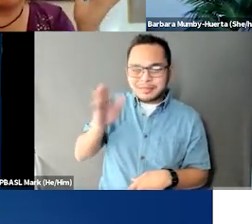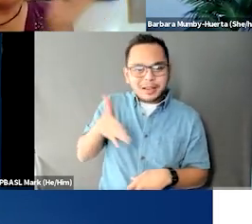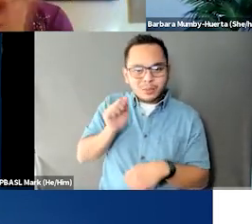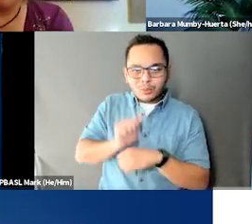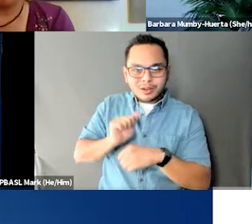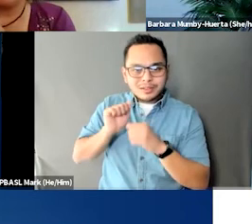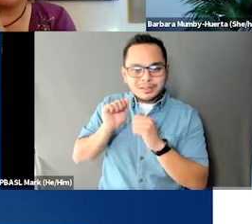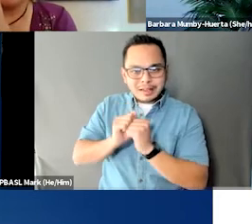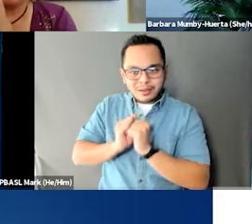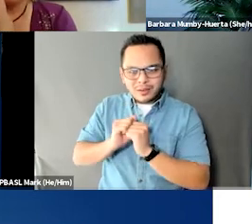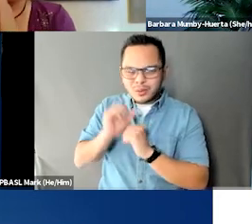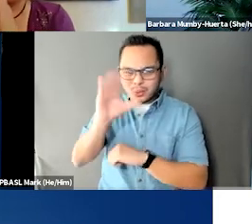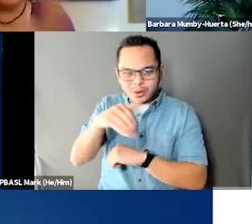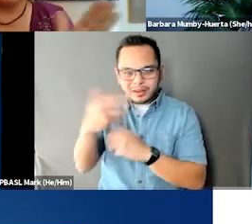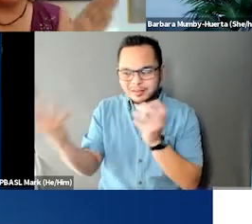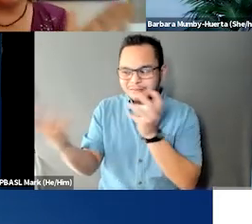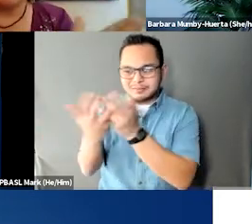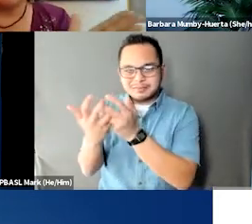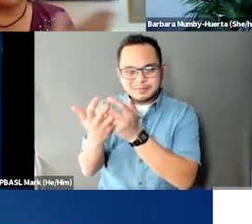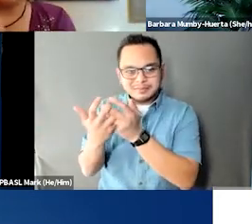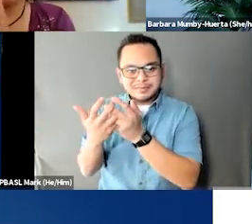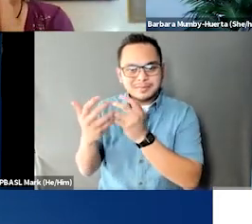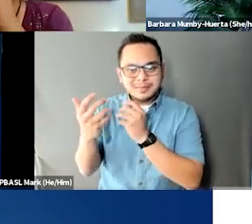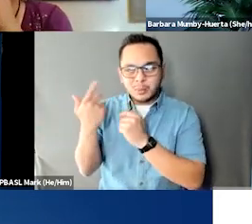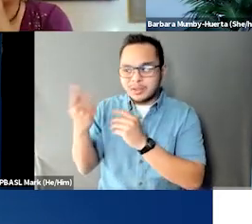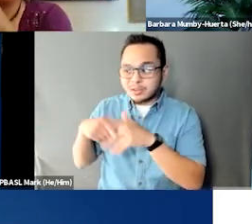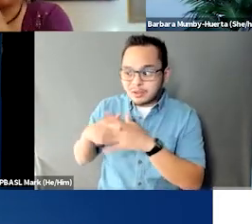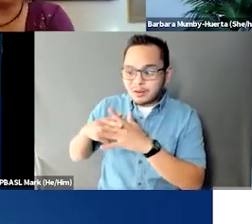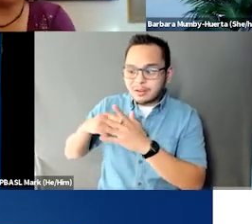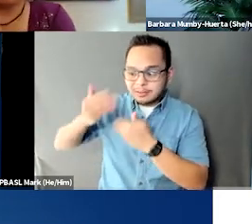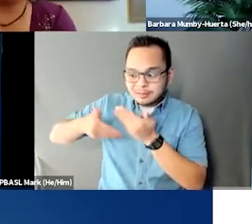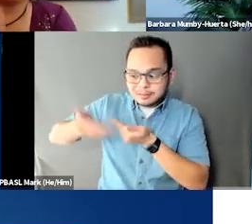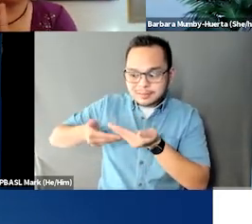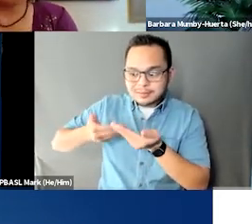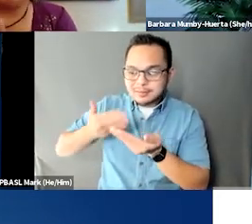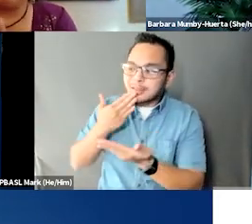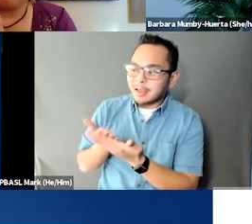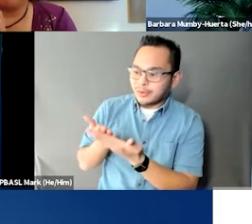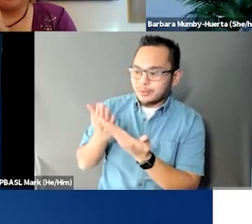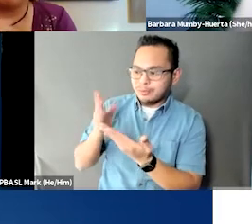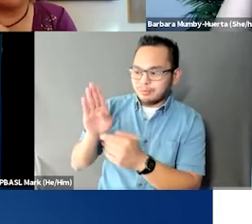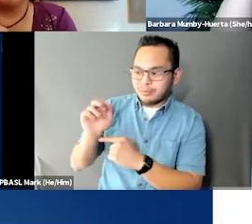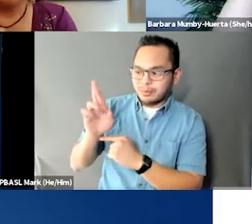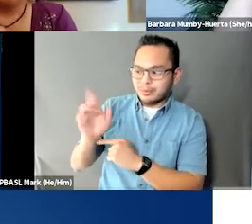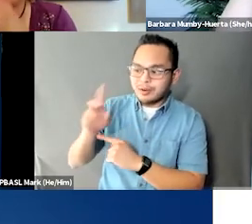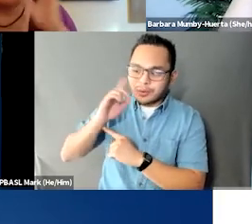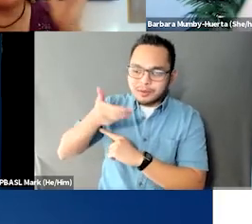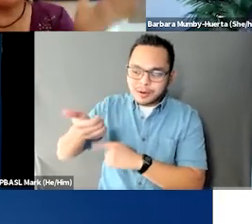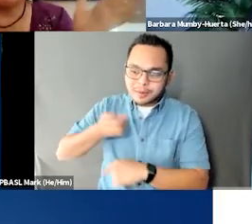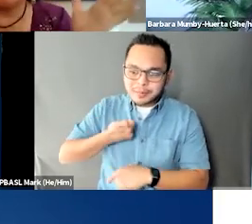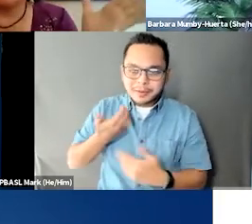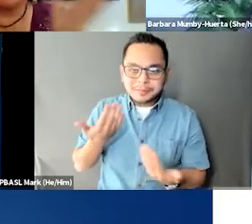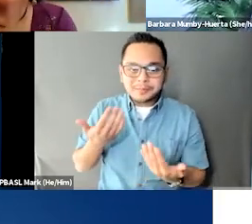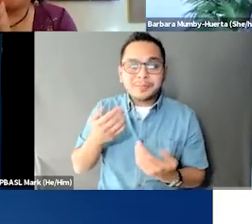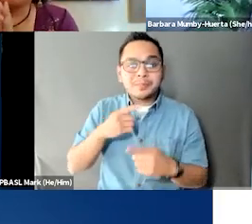even talked that much until we started doing this together. And thank you, Barbara, I forgot to thank you for inviting me. But some of